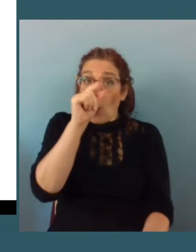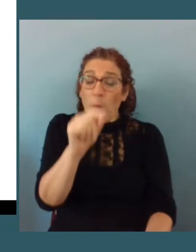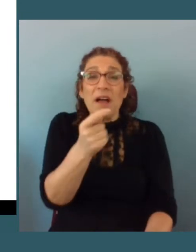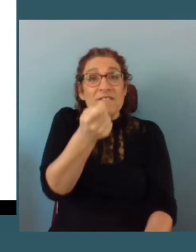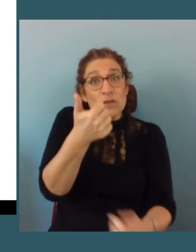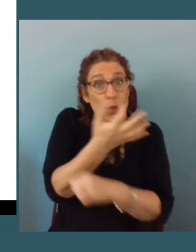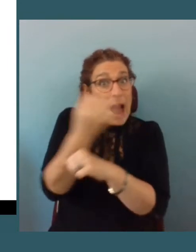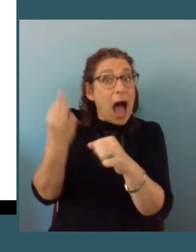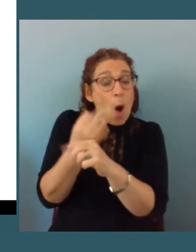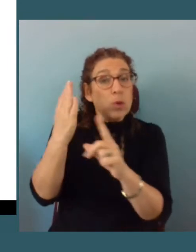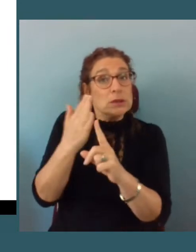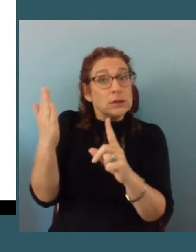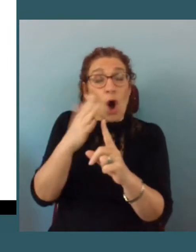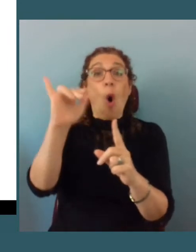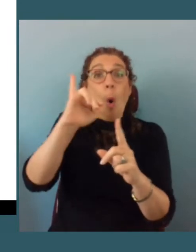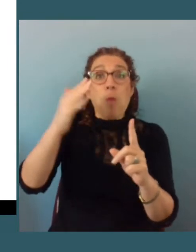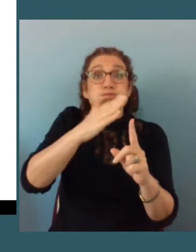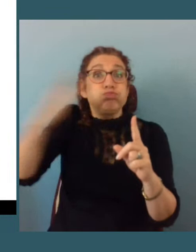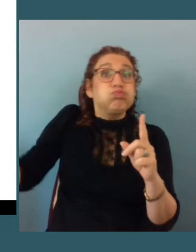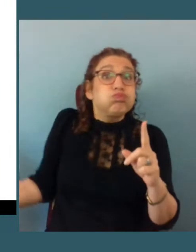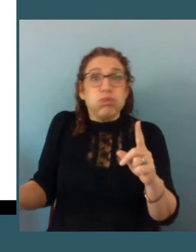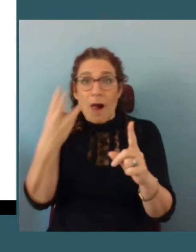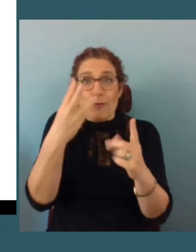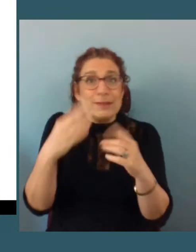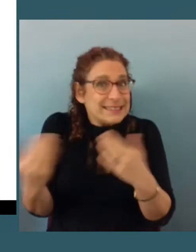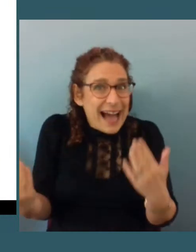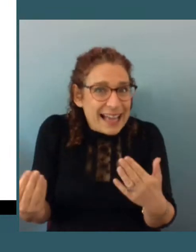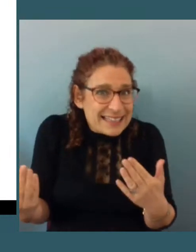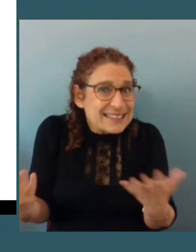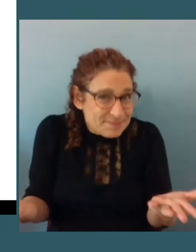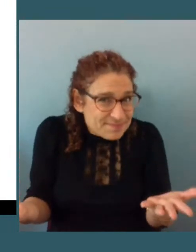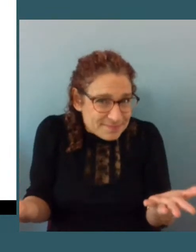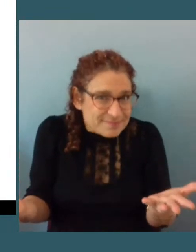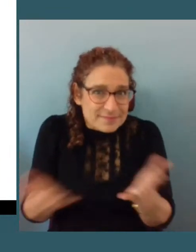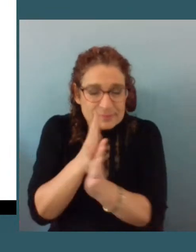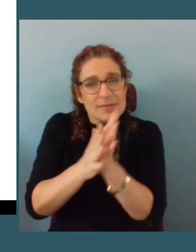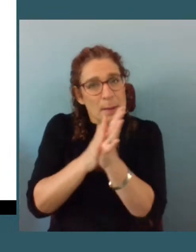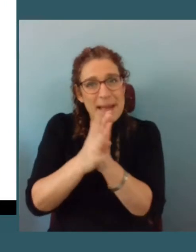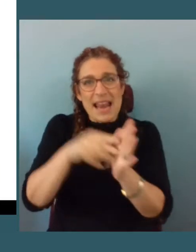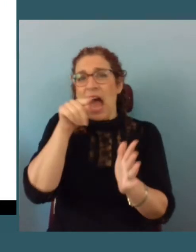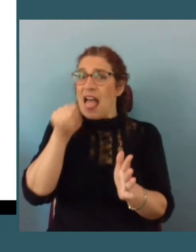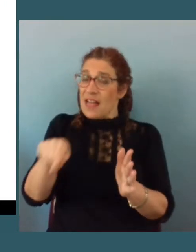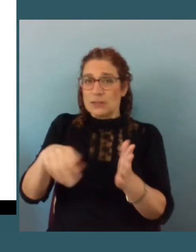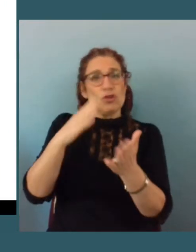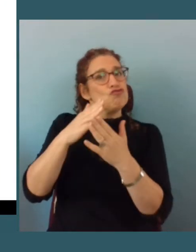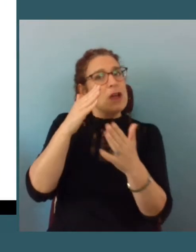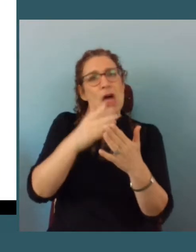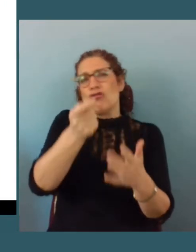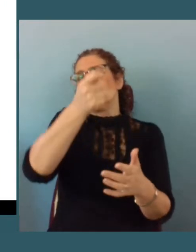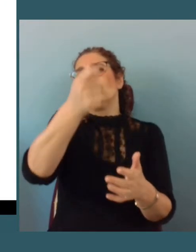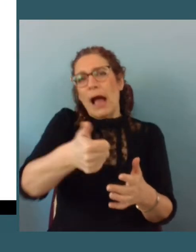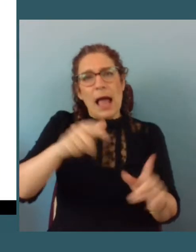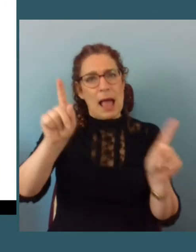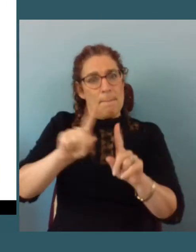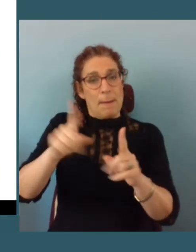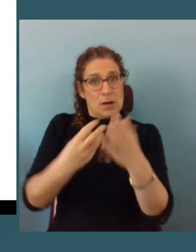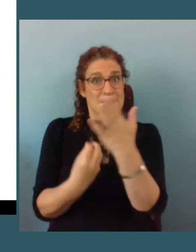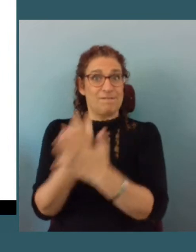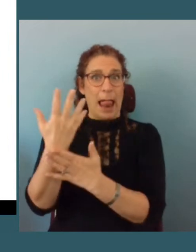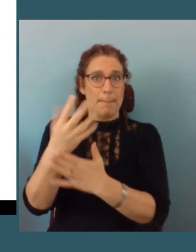also very commonly occurs in the first year of life. So it's unusual to suddenly develop a non-IgE-mediated allergy at several years of